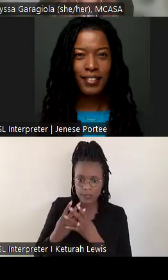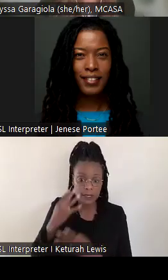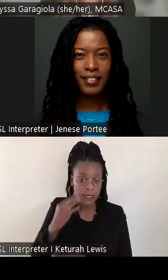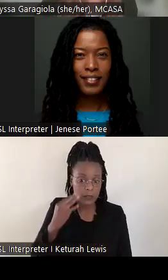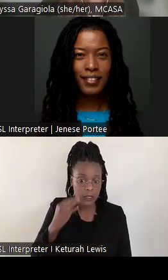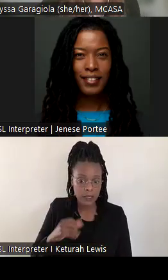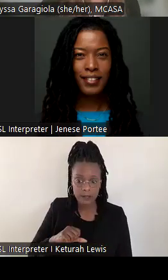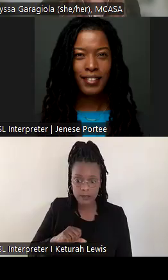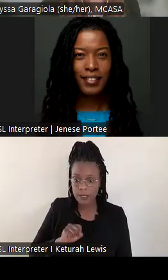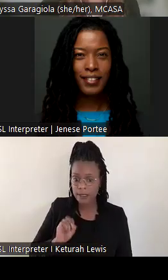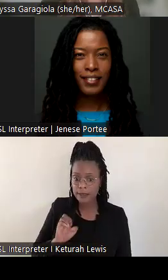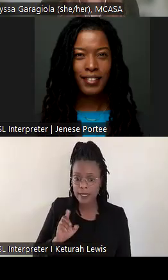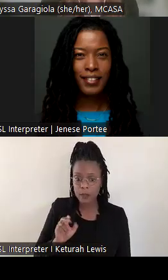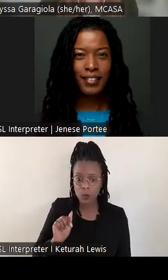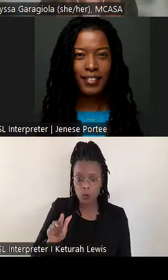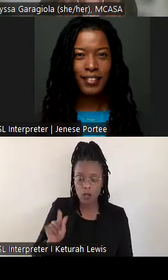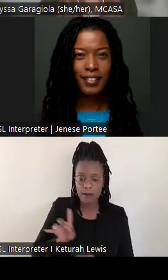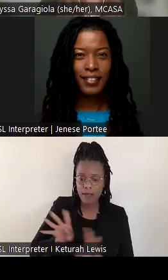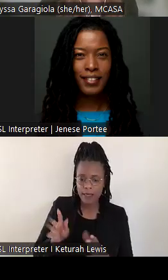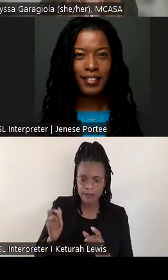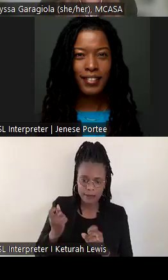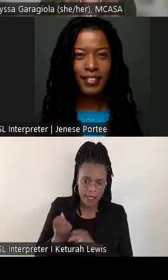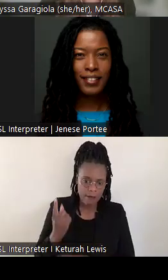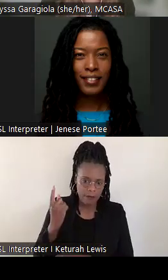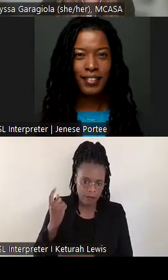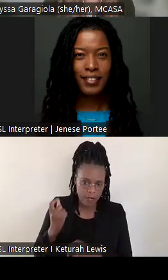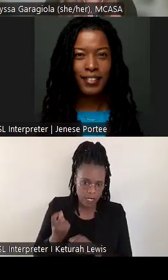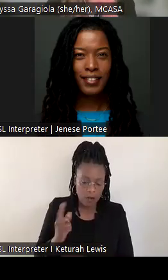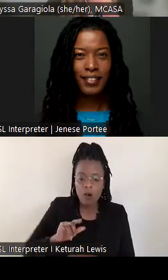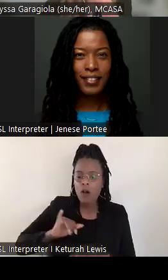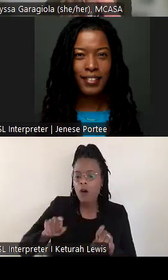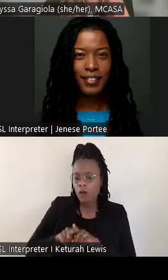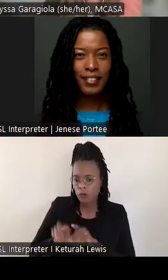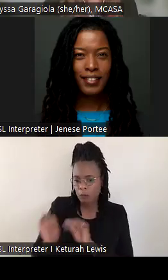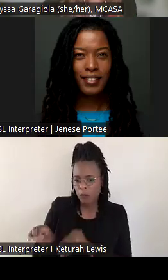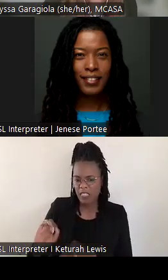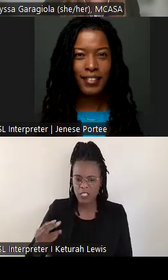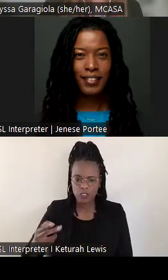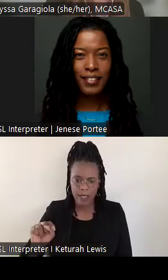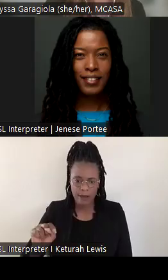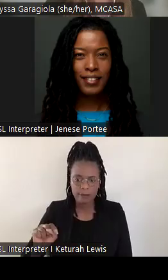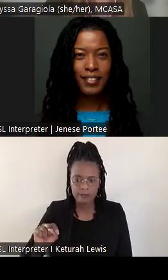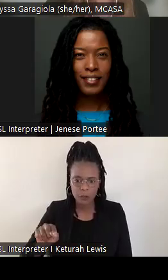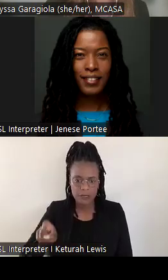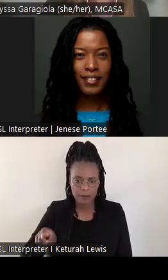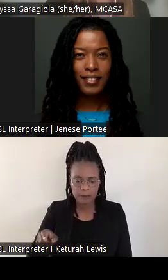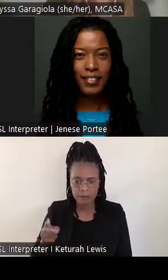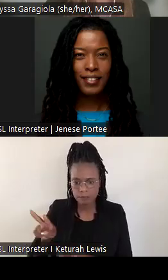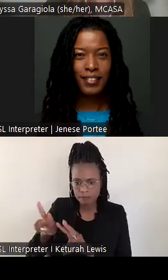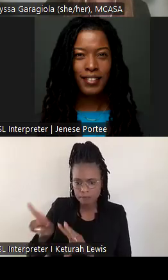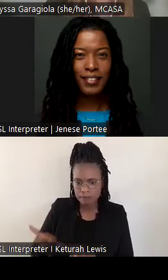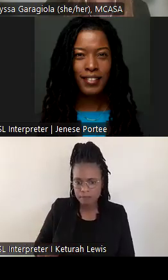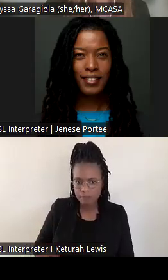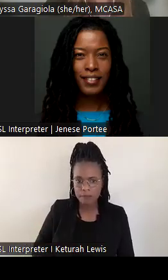United States each year. And I'm also putting this poll question in the chat for anyone who needs it there as well.